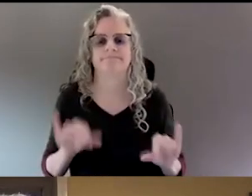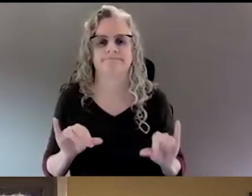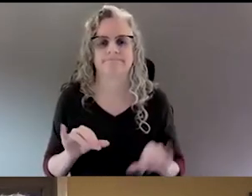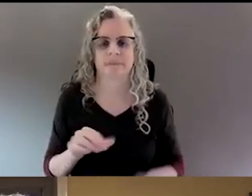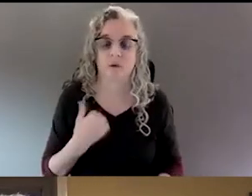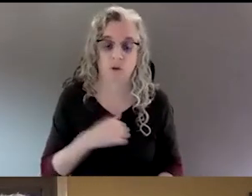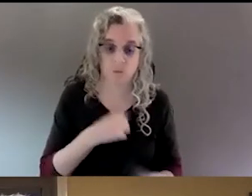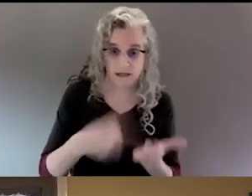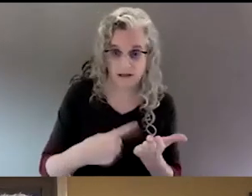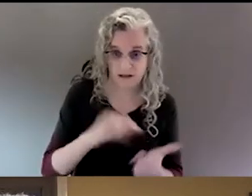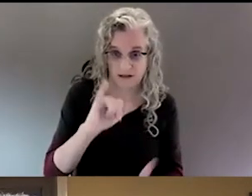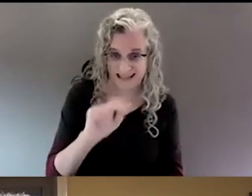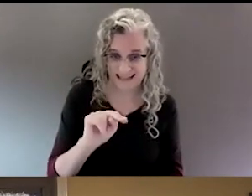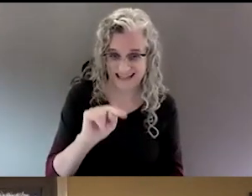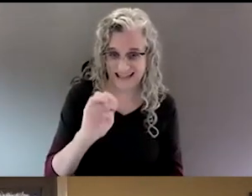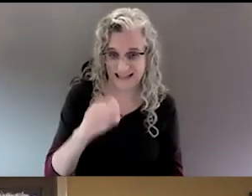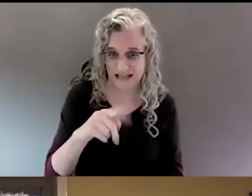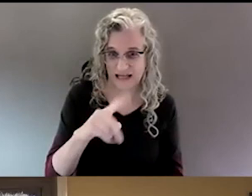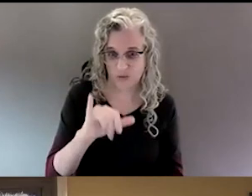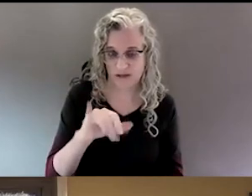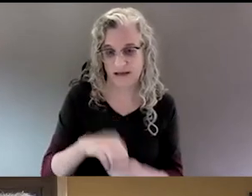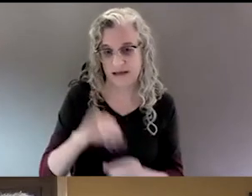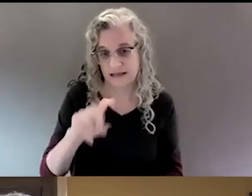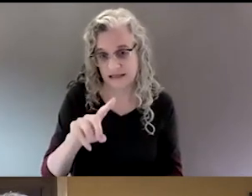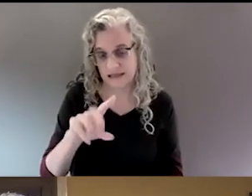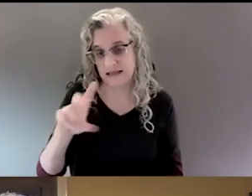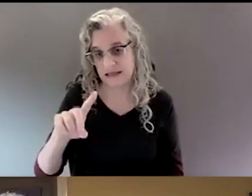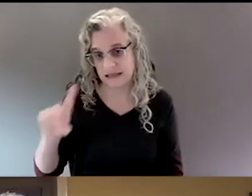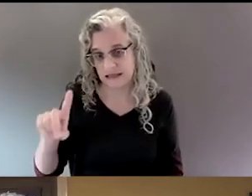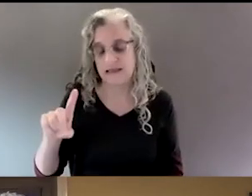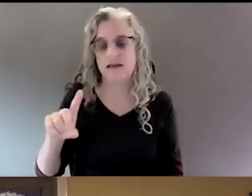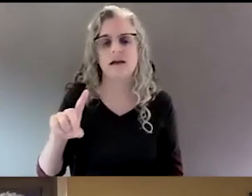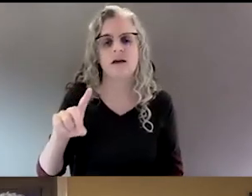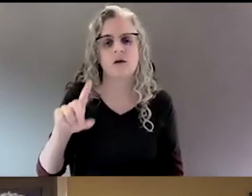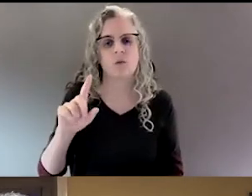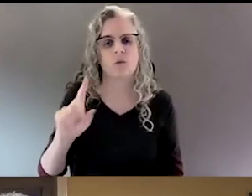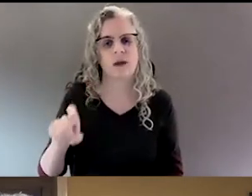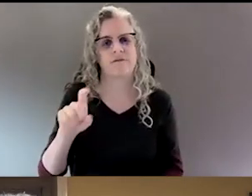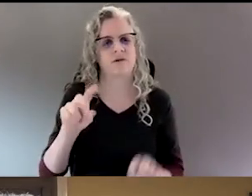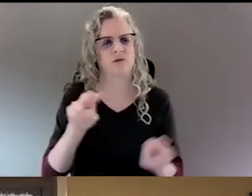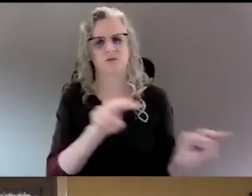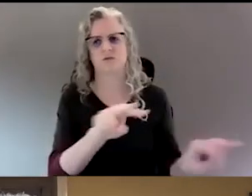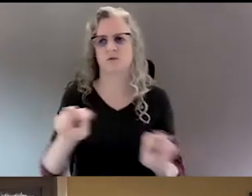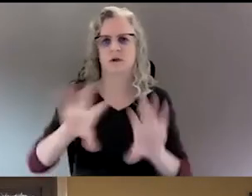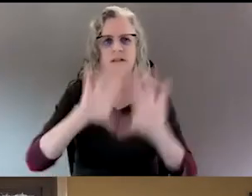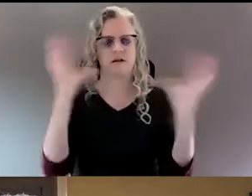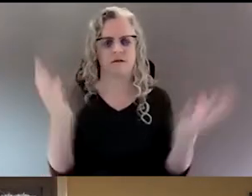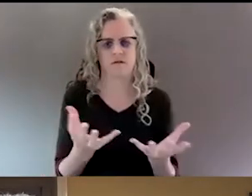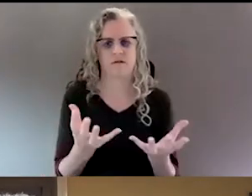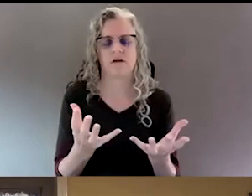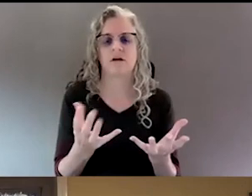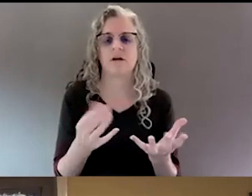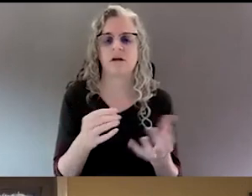we need to look at inequities in all of humanity. And when you stigmatize one group, it actually exacerbates all